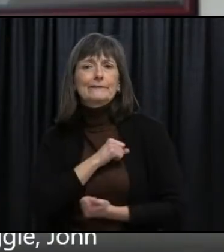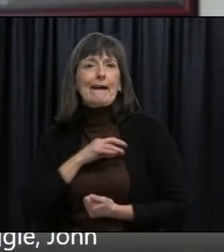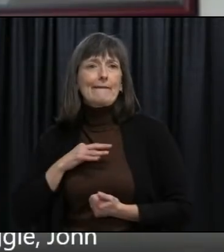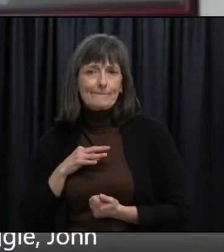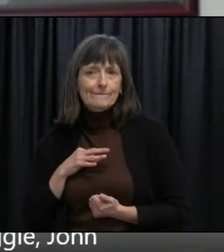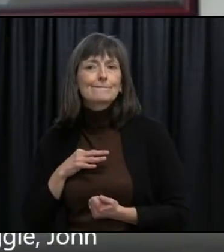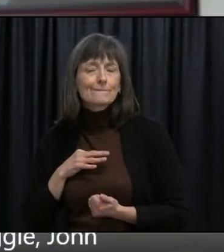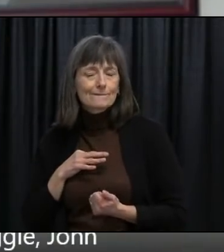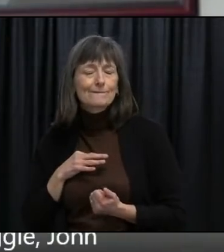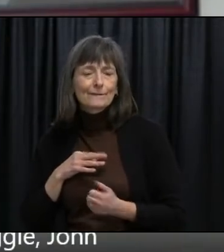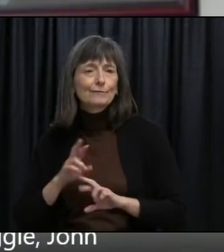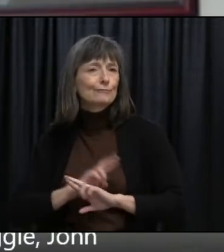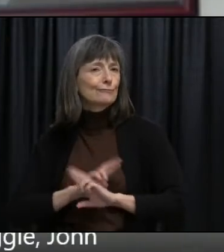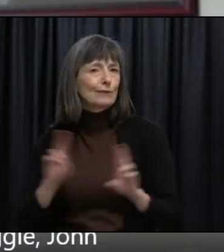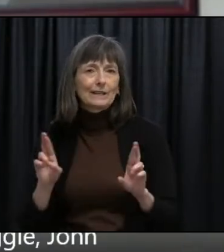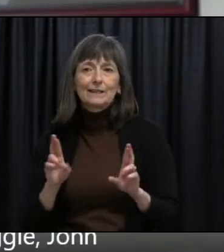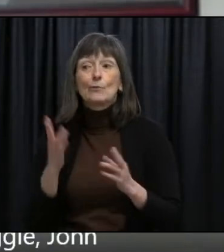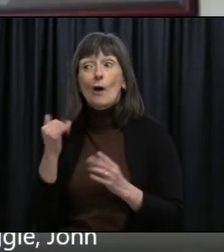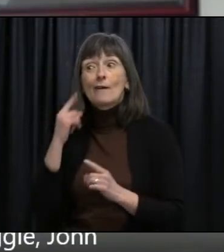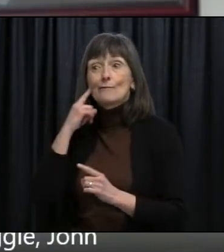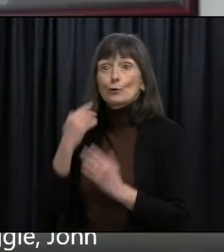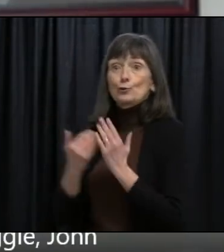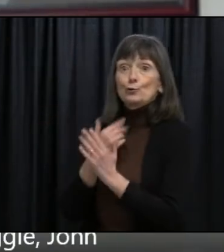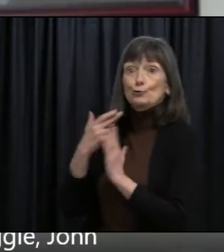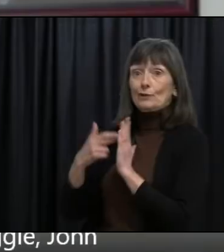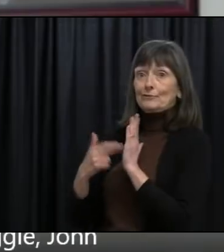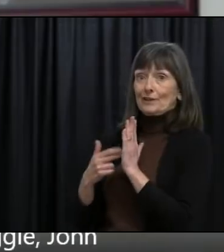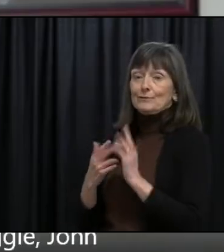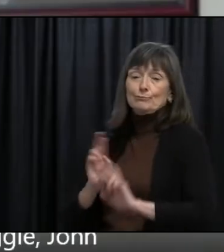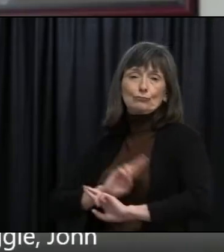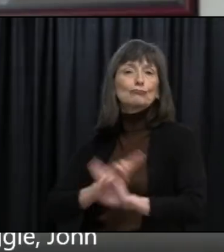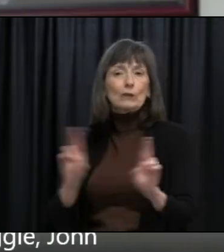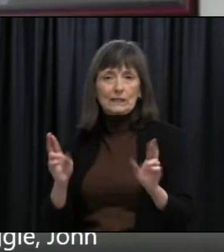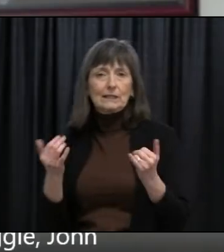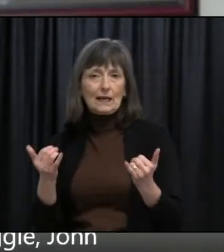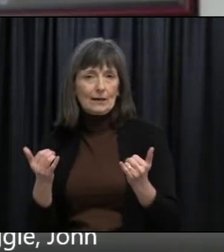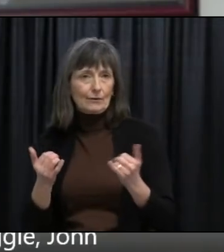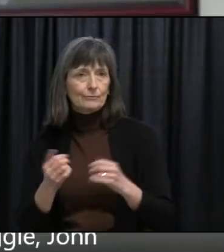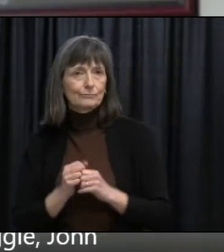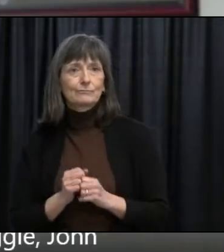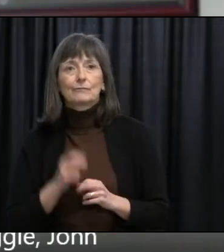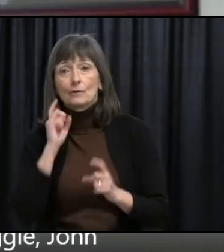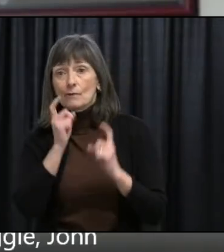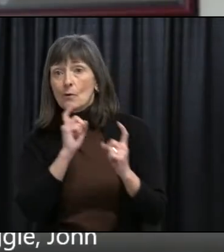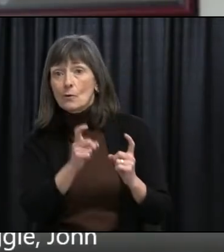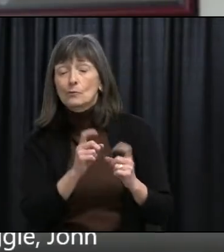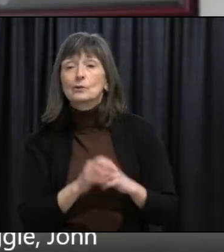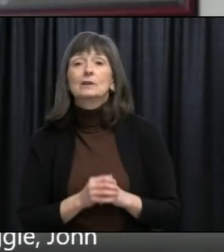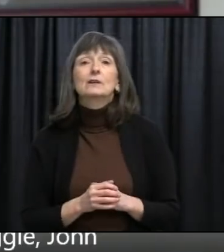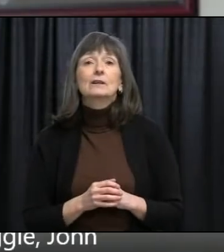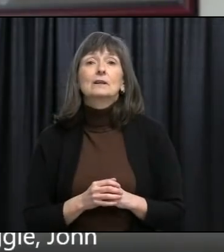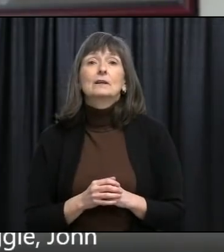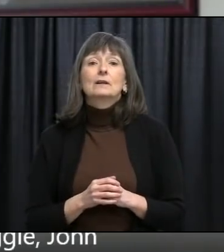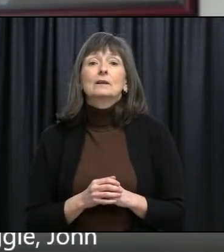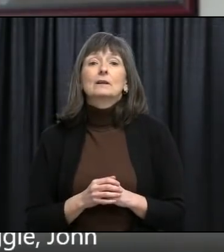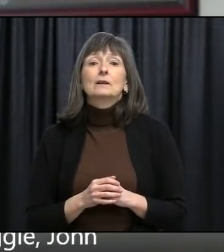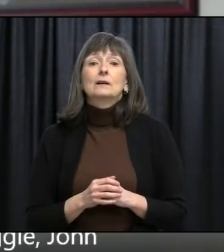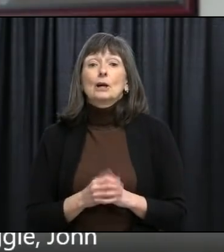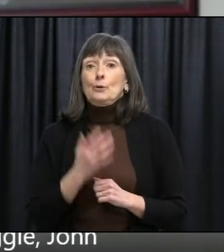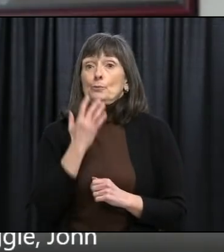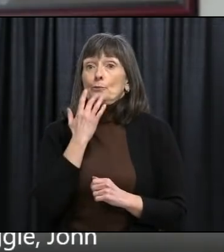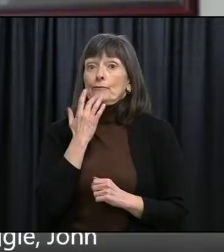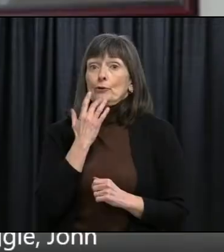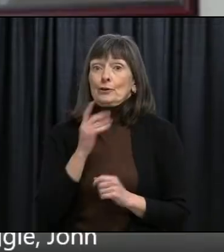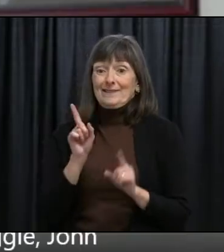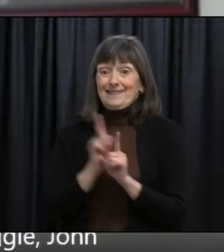would normally have for the introduction of this service. We particularly would like people to do what we did with the flu vaccine,